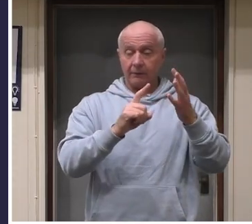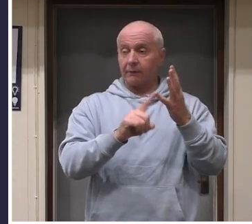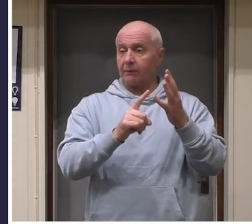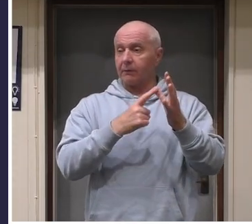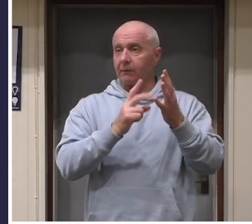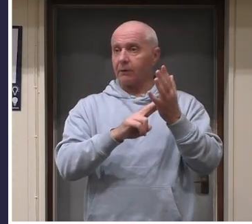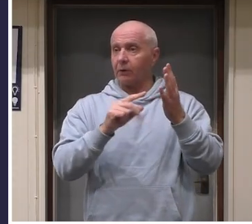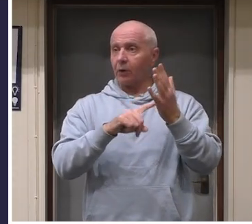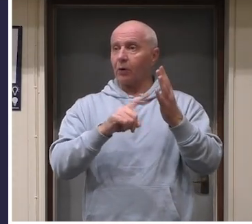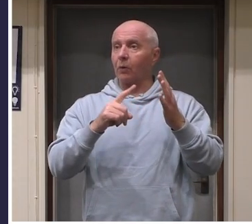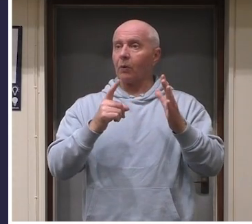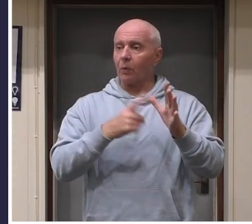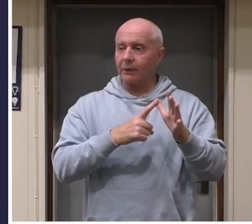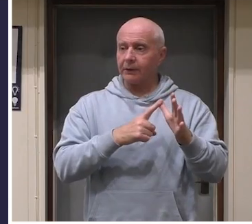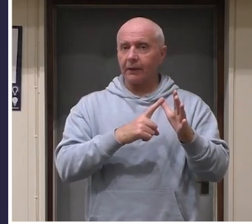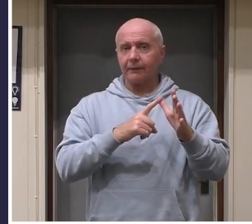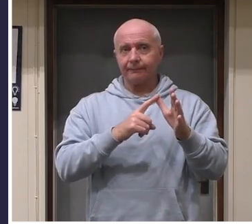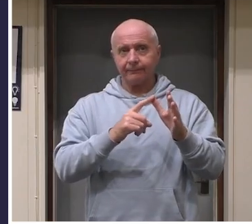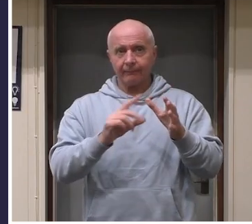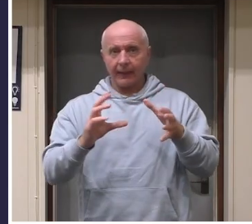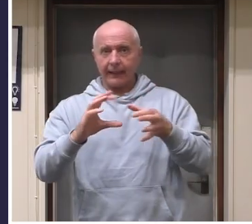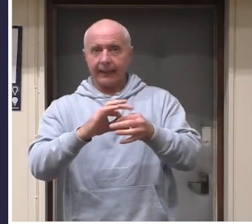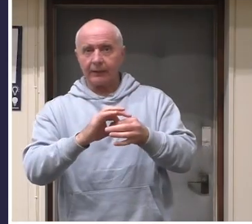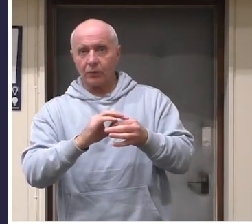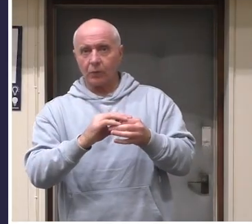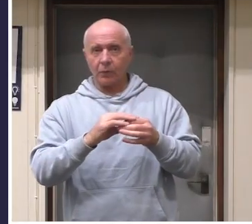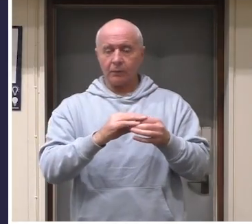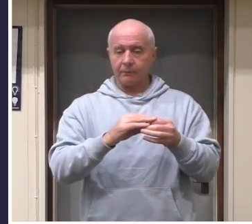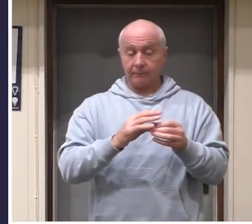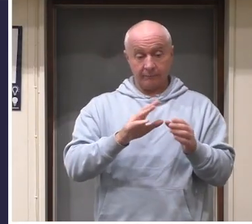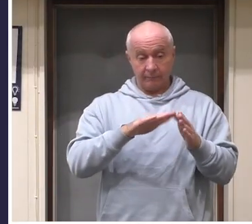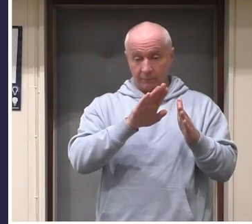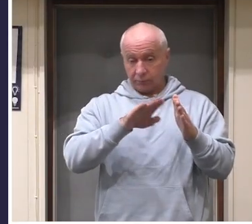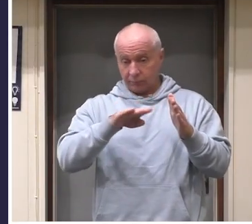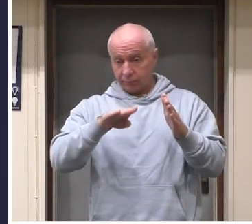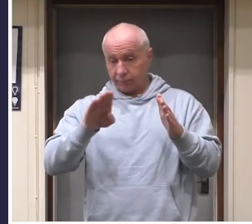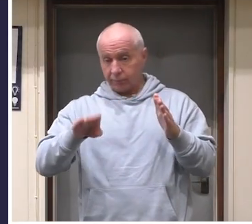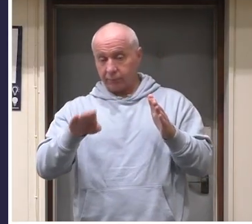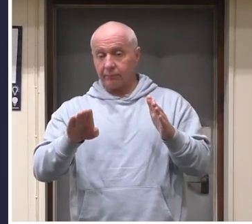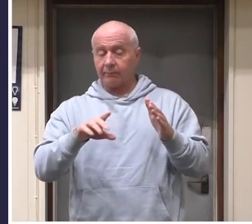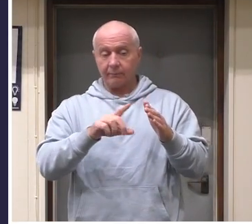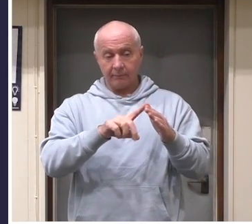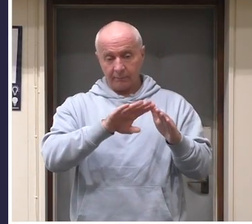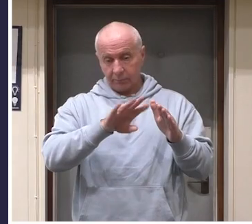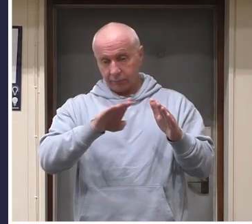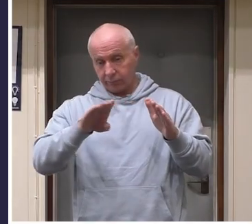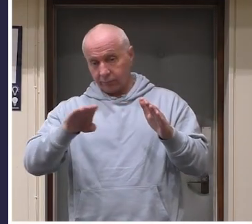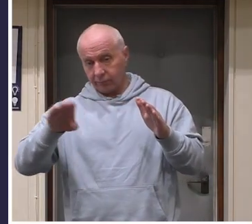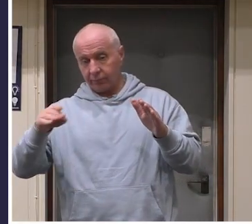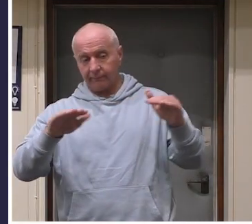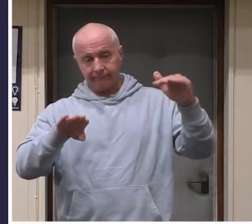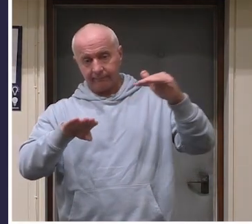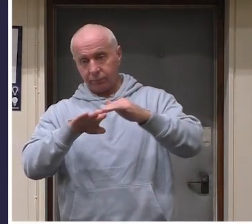energy that is proportional to the frequency and is equal to h bar nu, where nu is the frequency of the light that is being sent to the